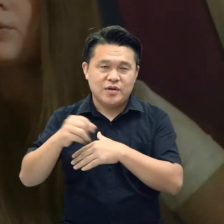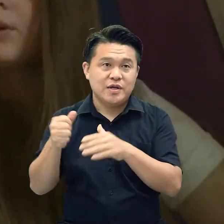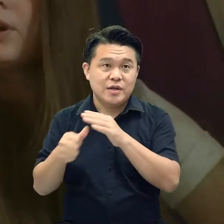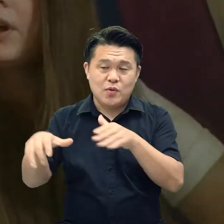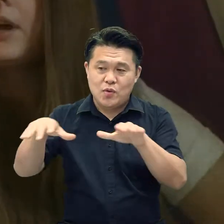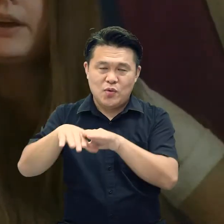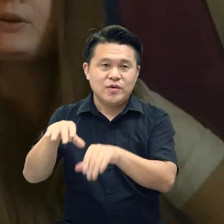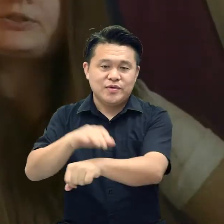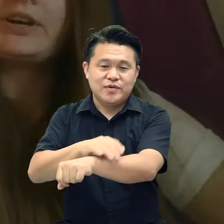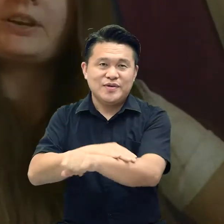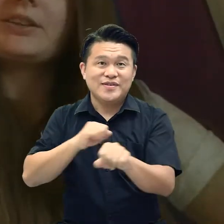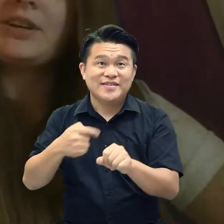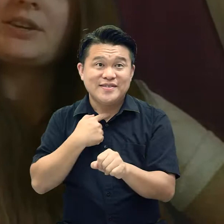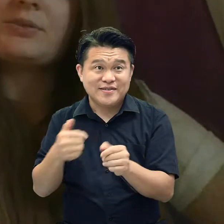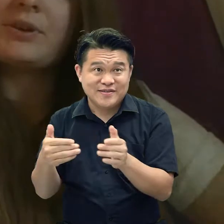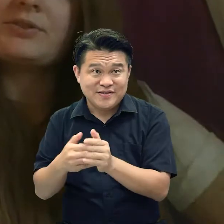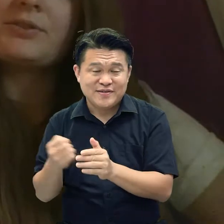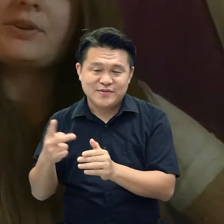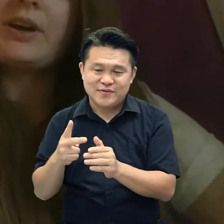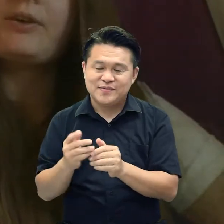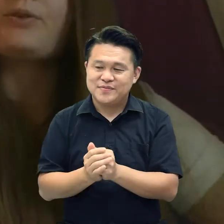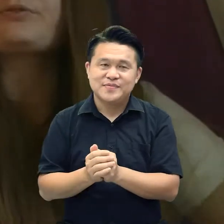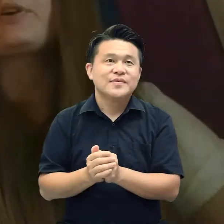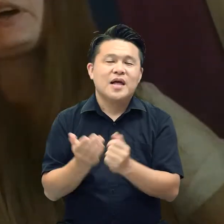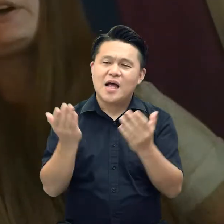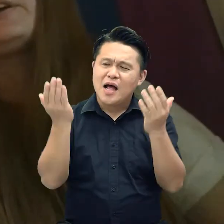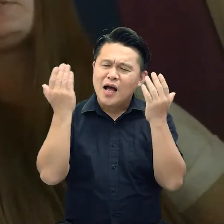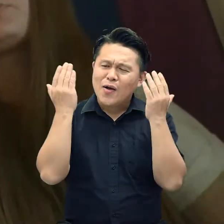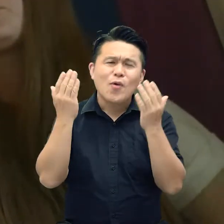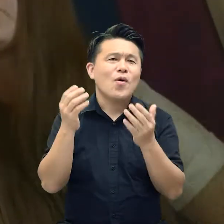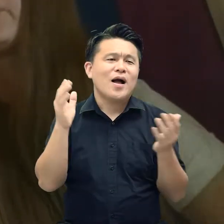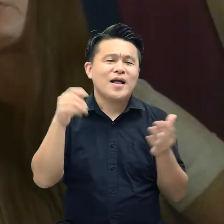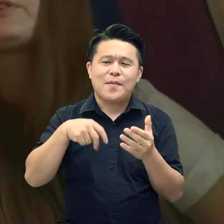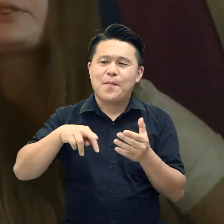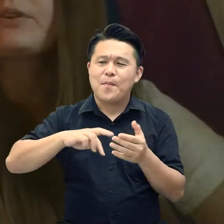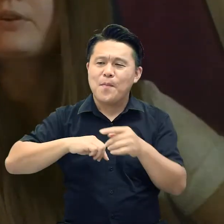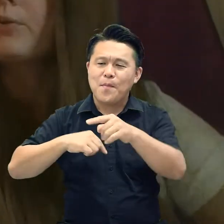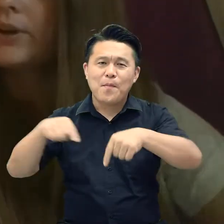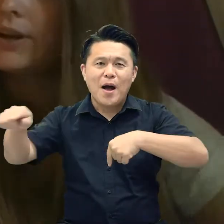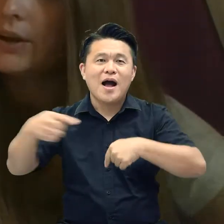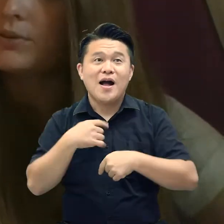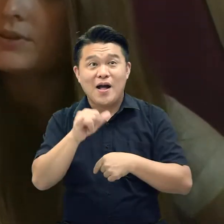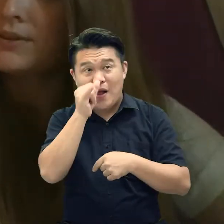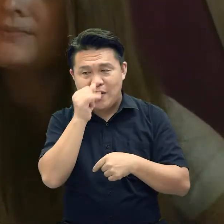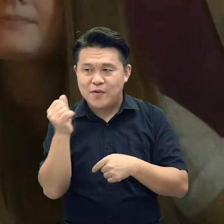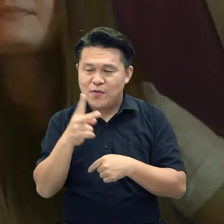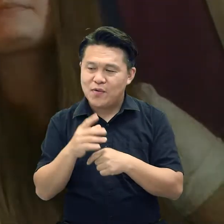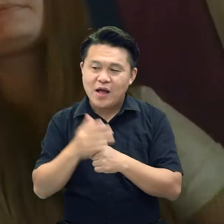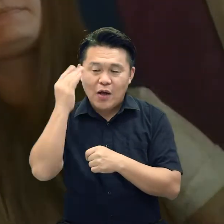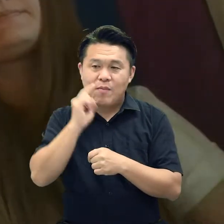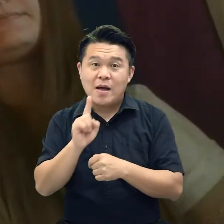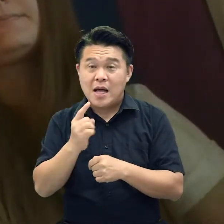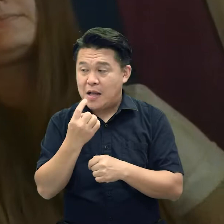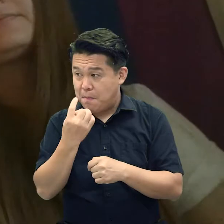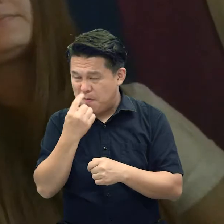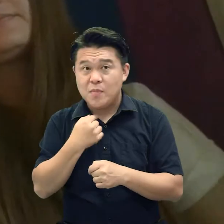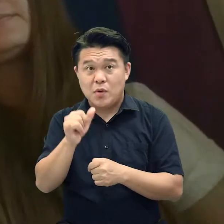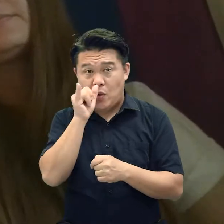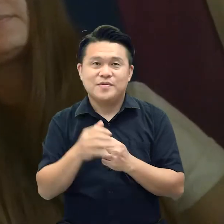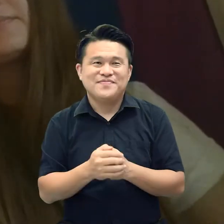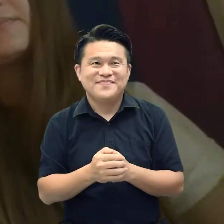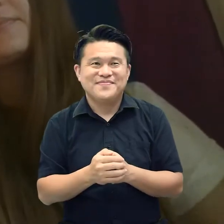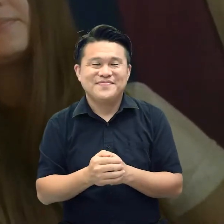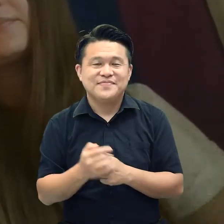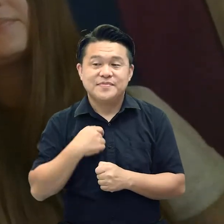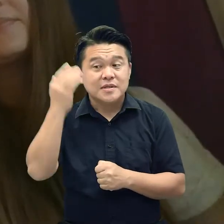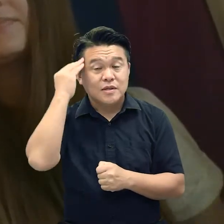in Seoul, and I also had an exchange semester, and also a semester where I only studied the Korean language. Well, my